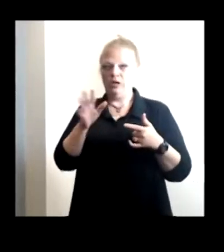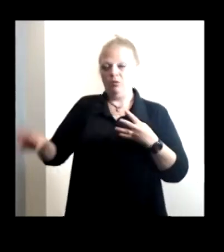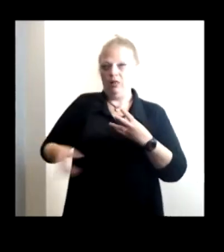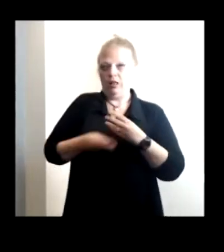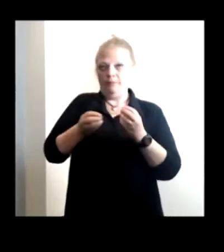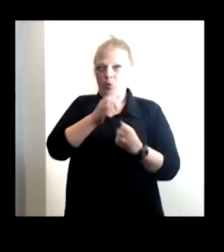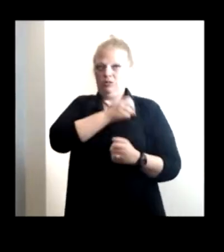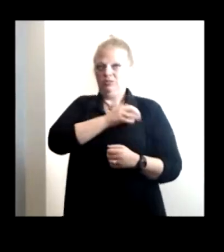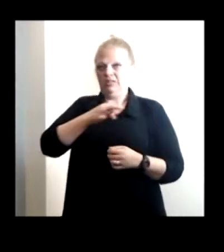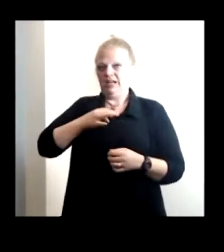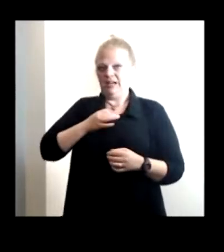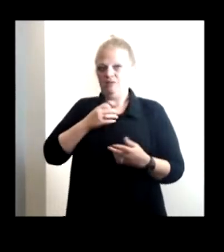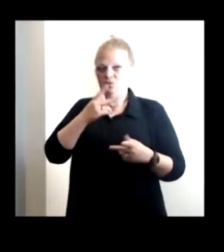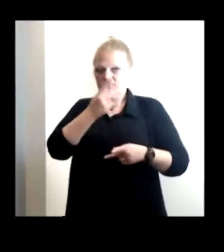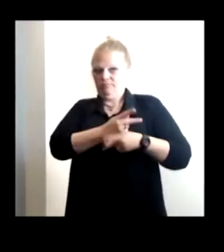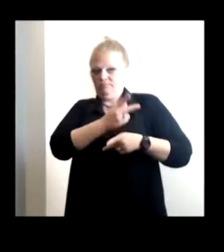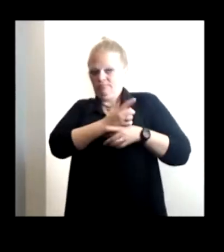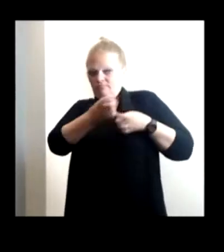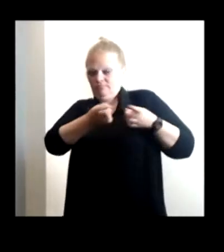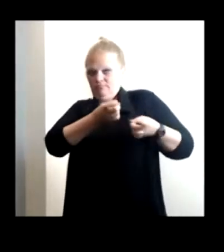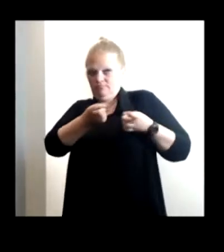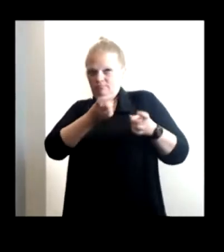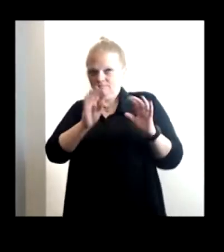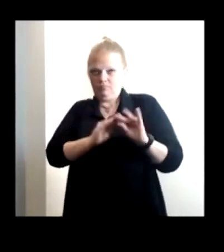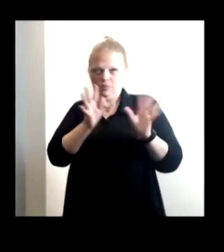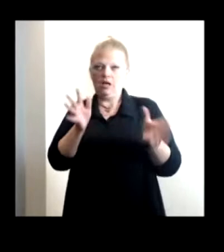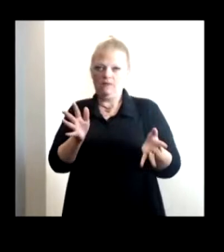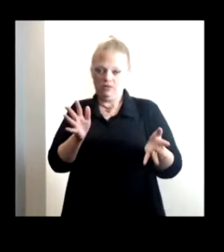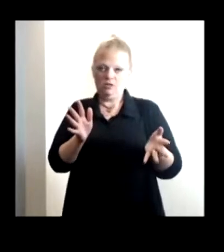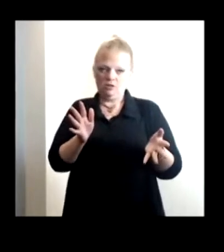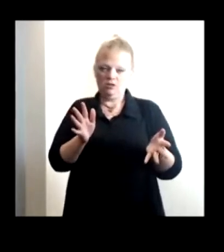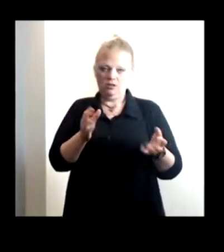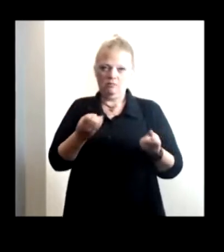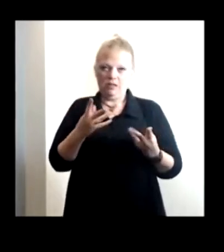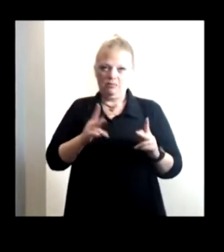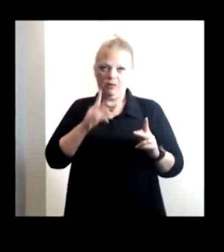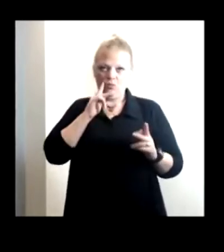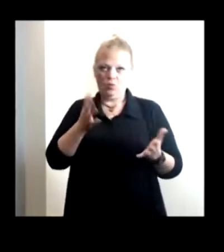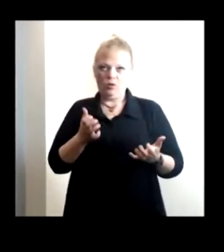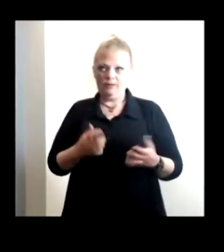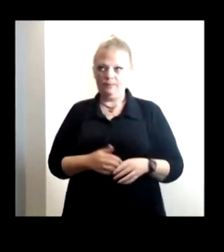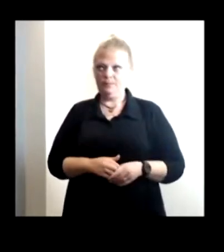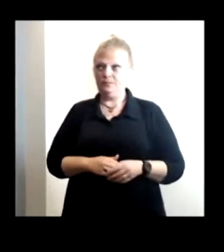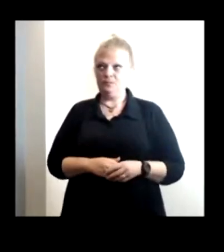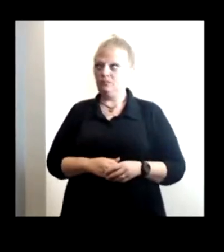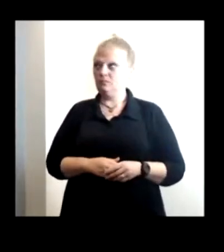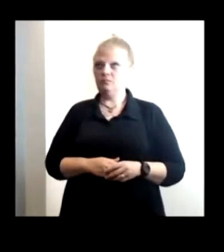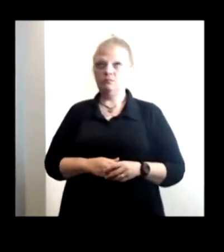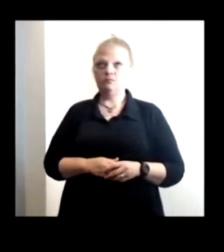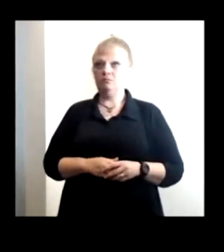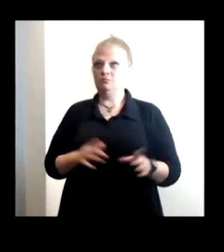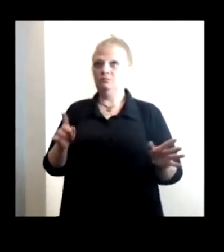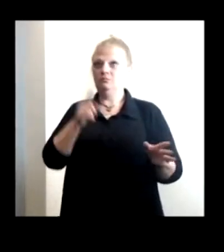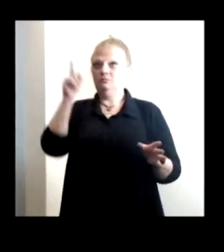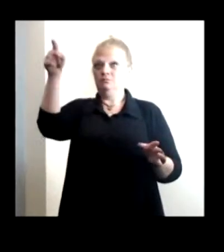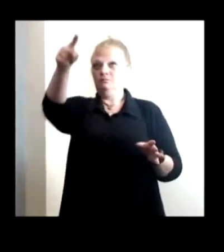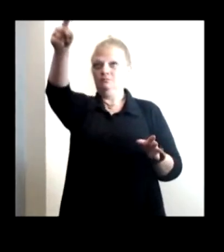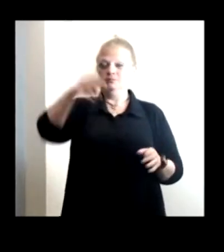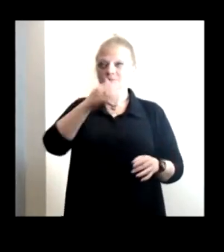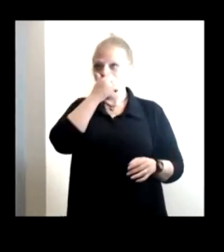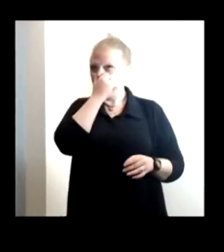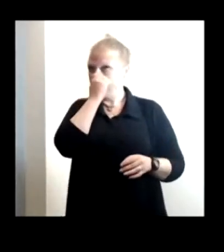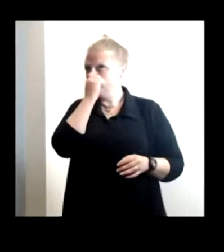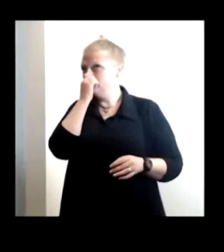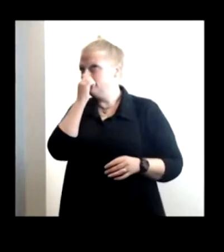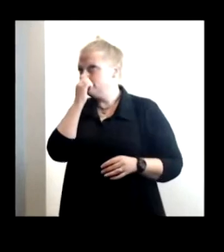on to handle the tests that is obviously going to be sought by many. I want to go to you first. Actually, I think you were in the back first. Thank